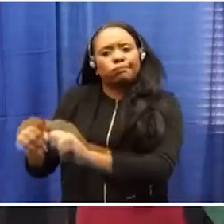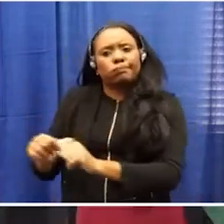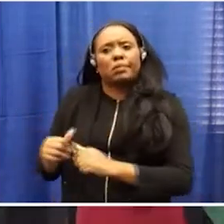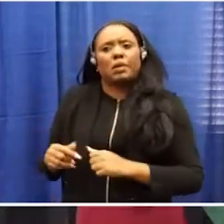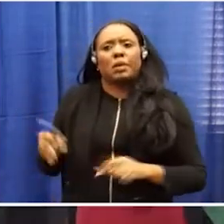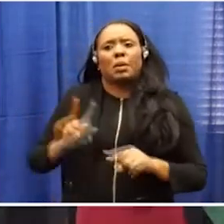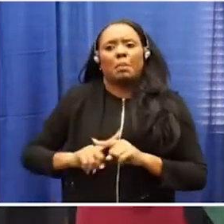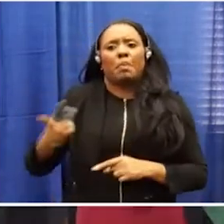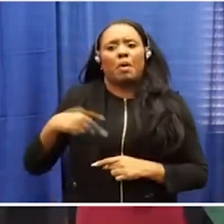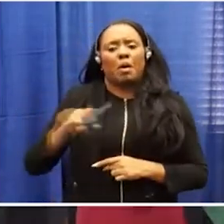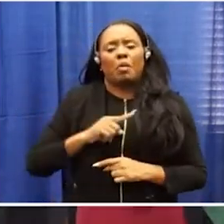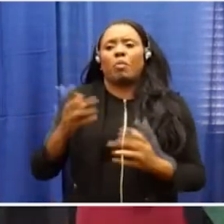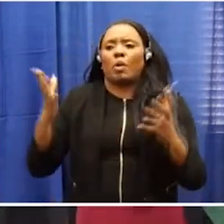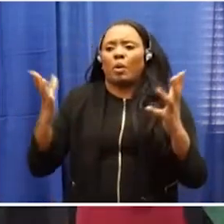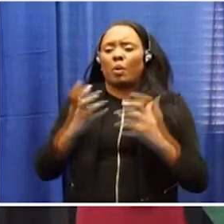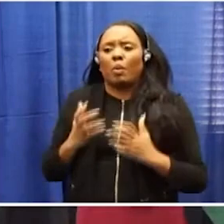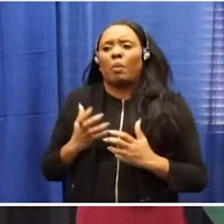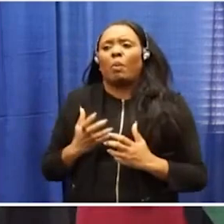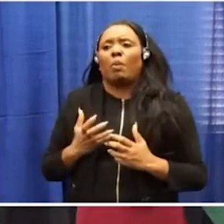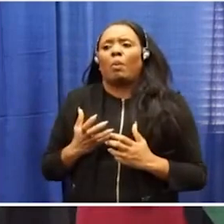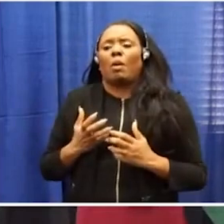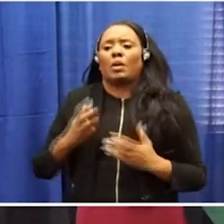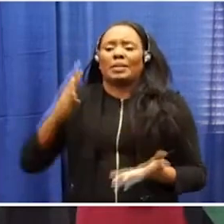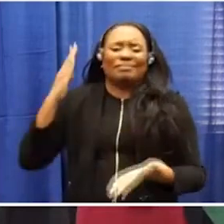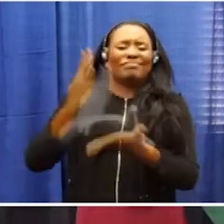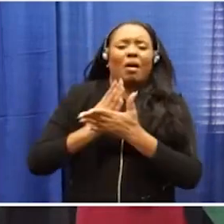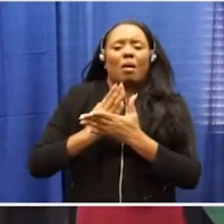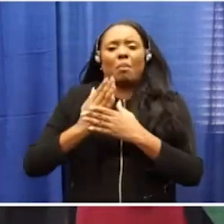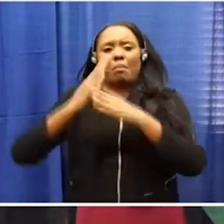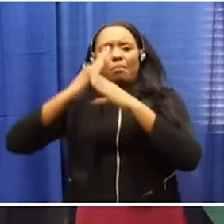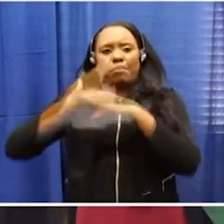our cause for its immediate cessation.